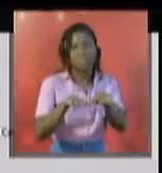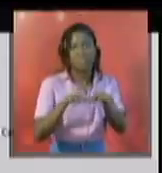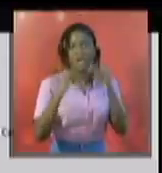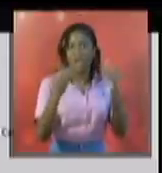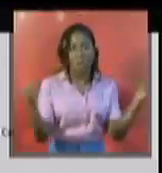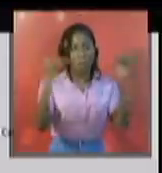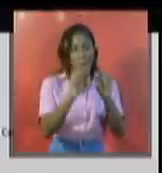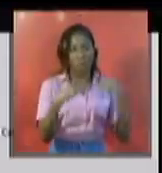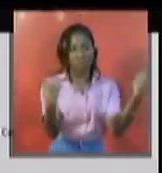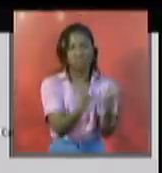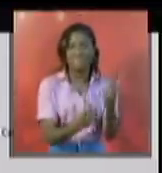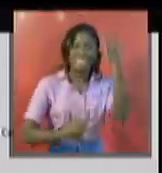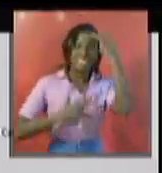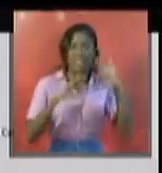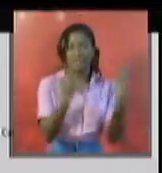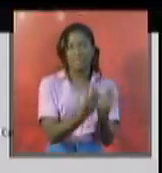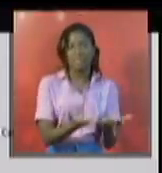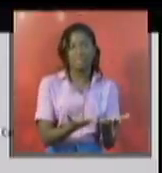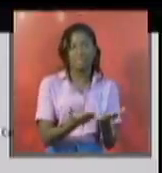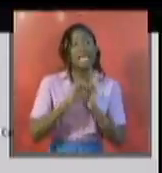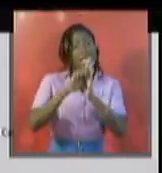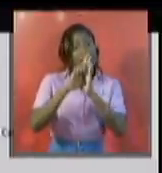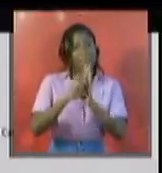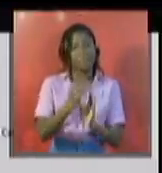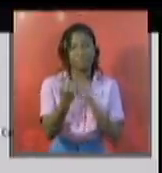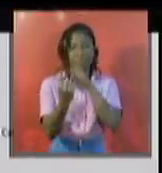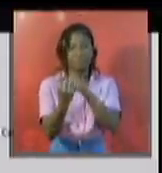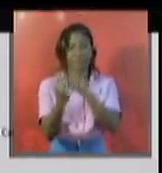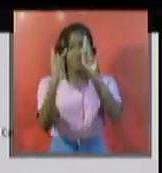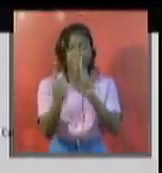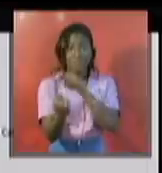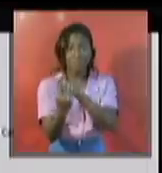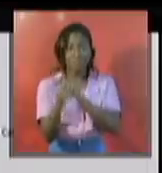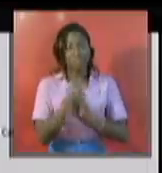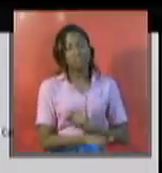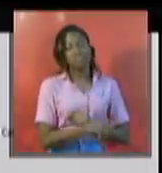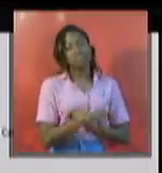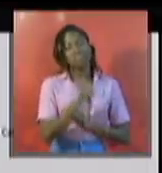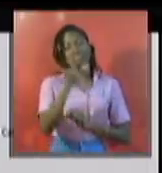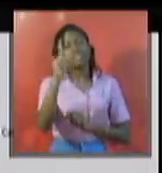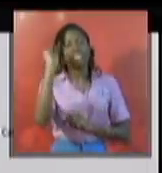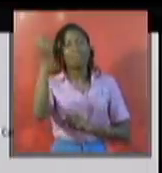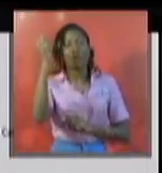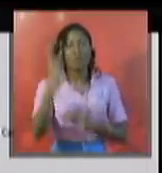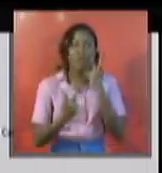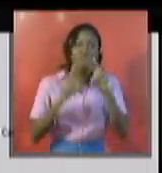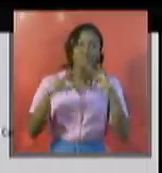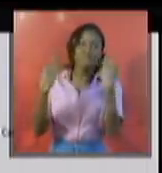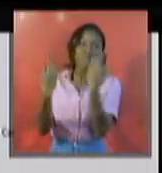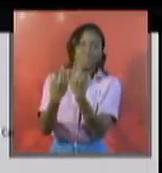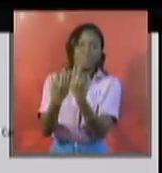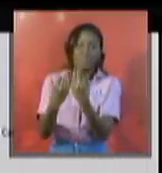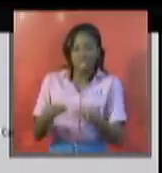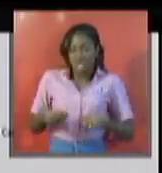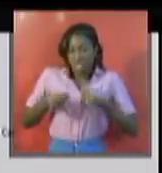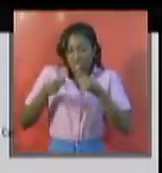the person in Tobago who went out puts your family at risk. The